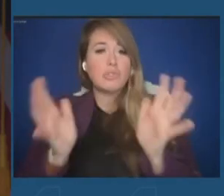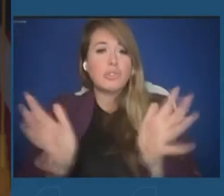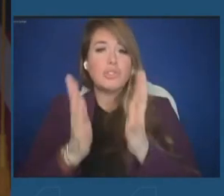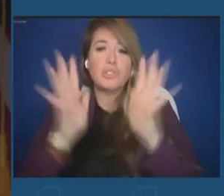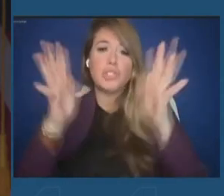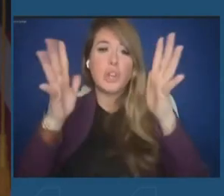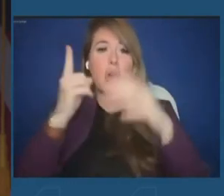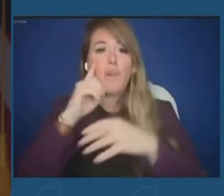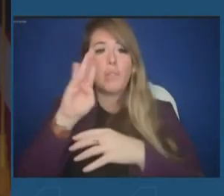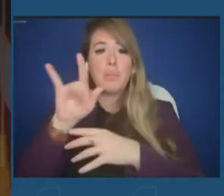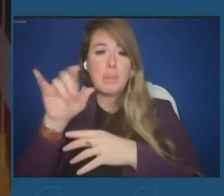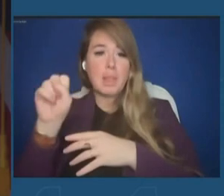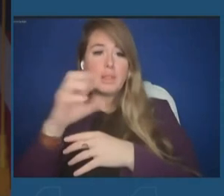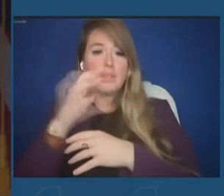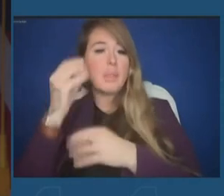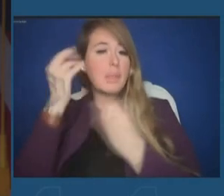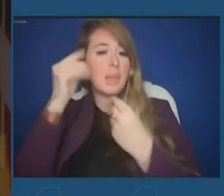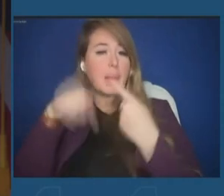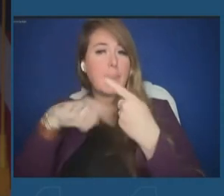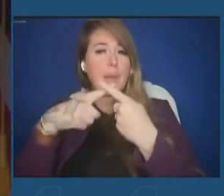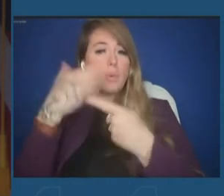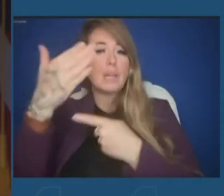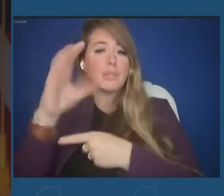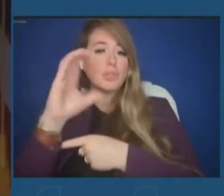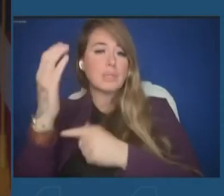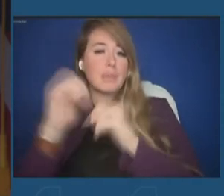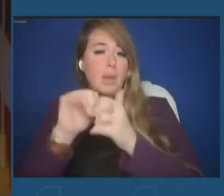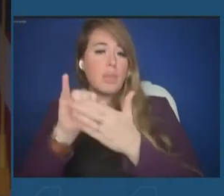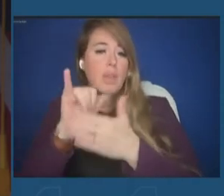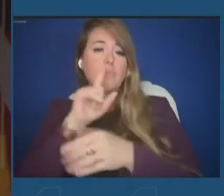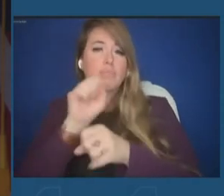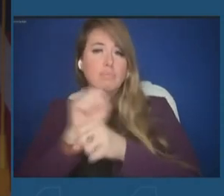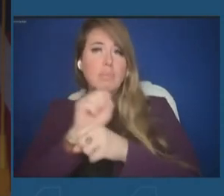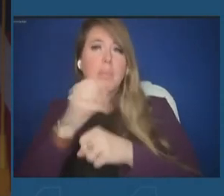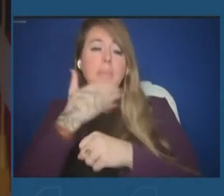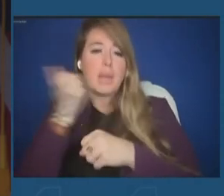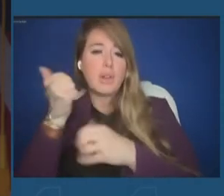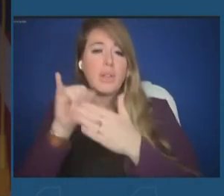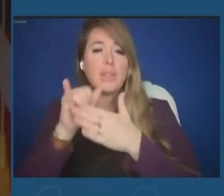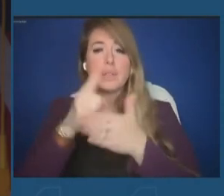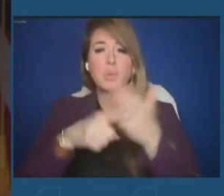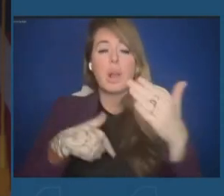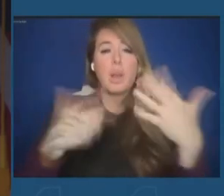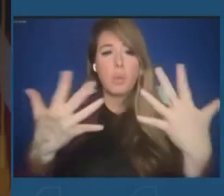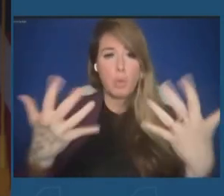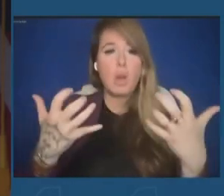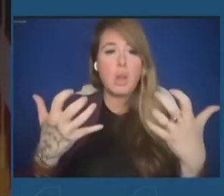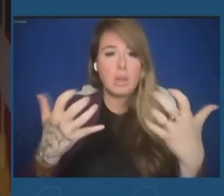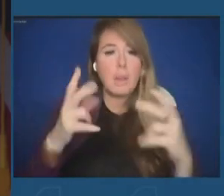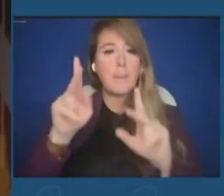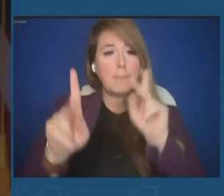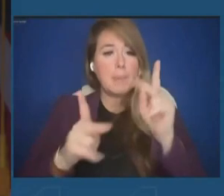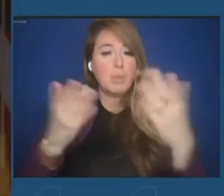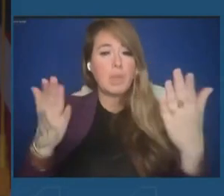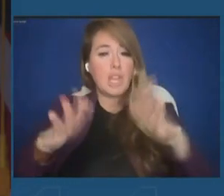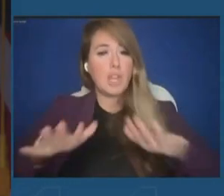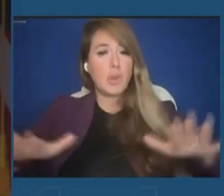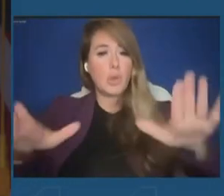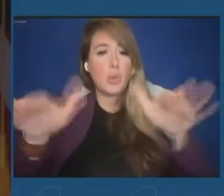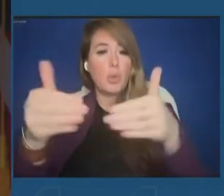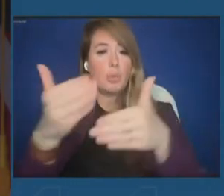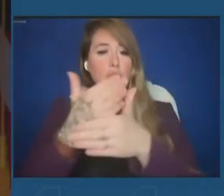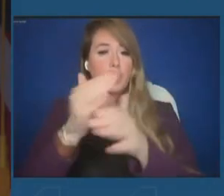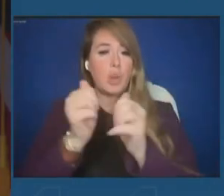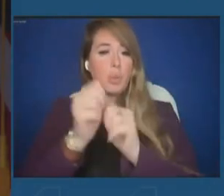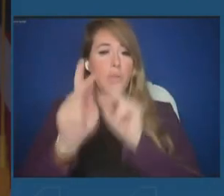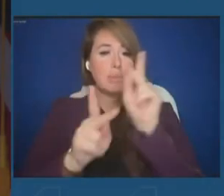think about the next Christmas and how it's going to be better. That's what I want people in this room to share with the people who are out